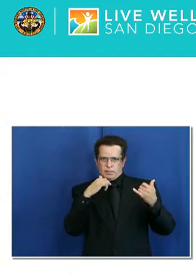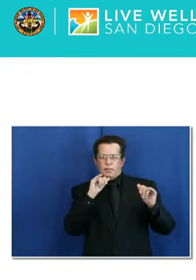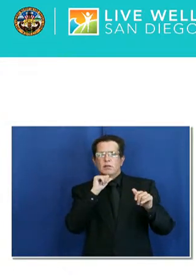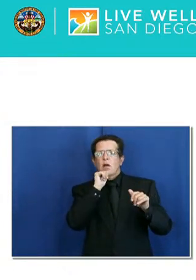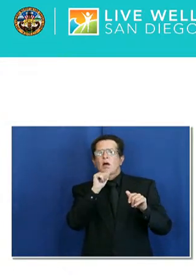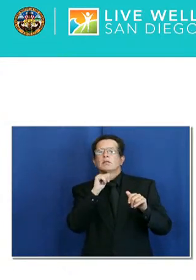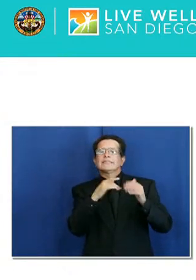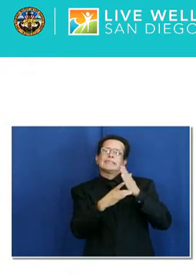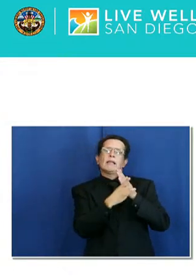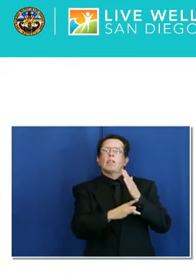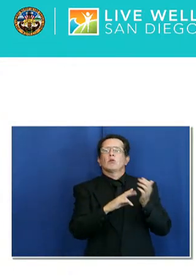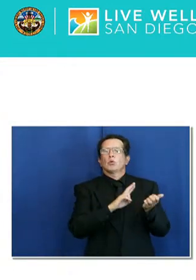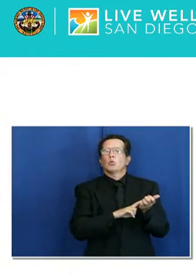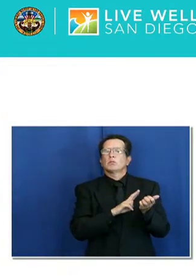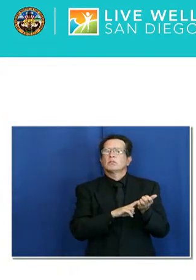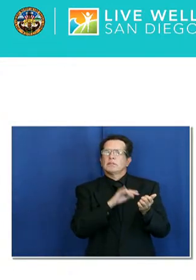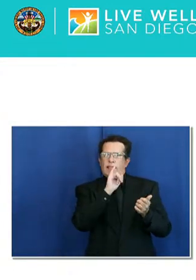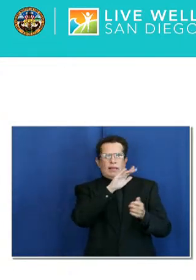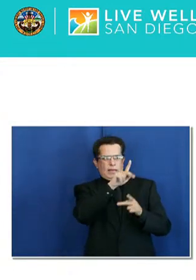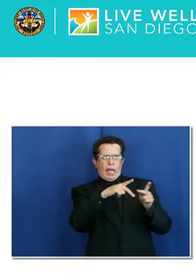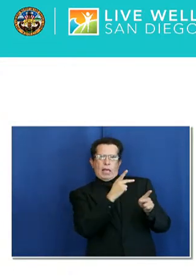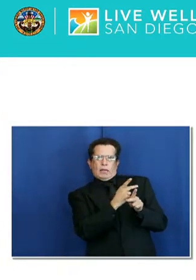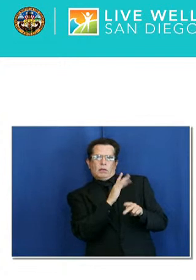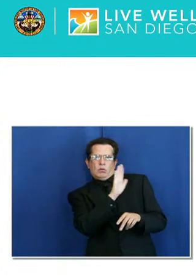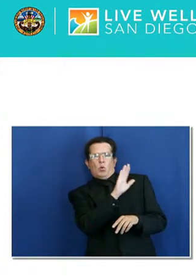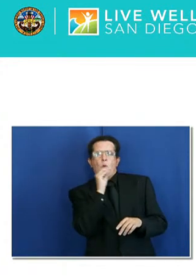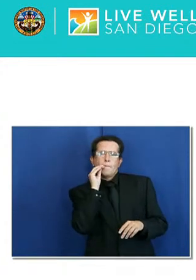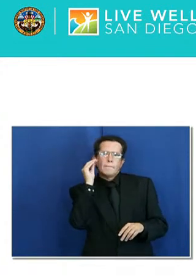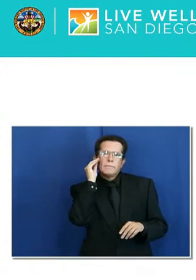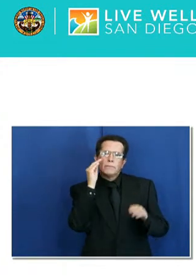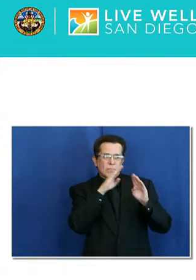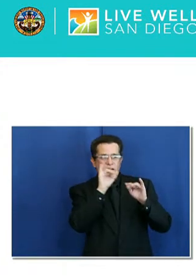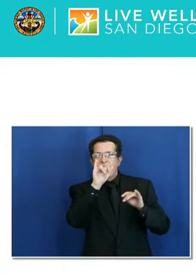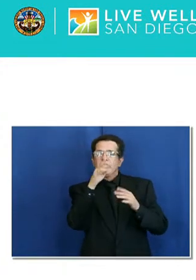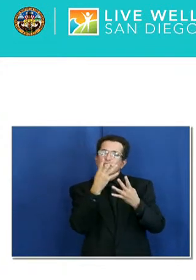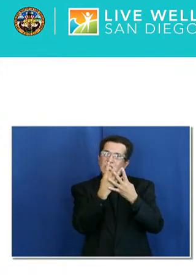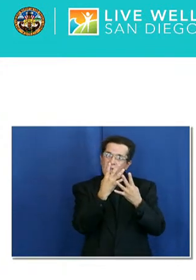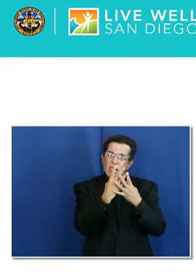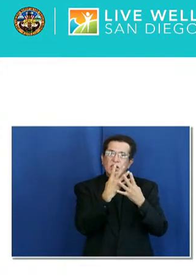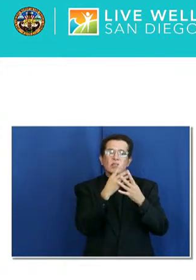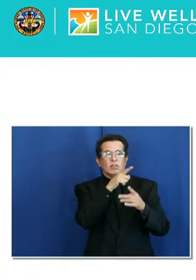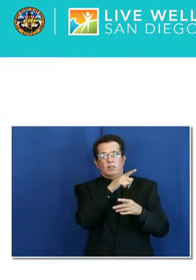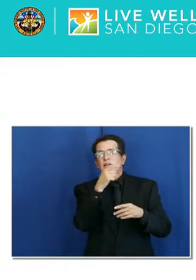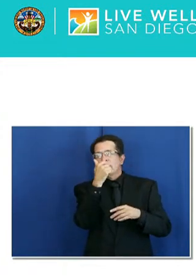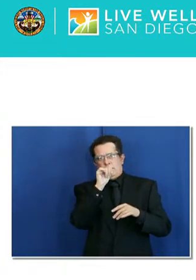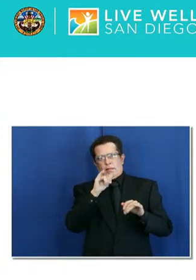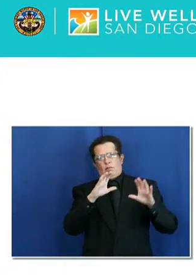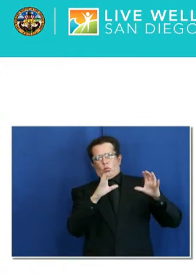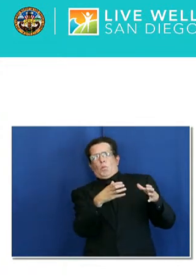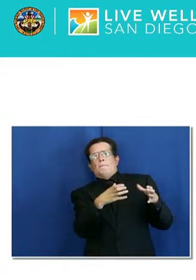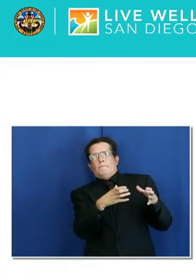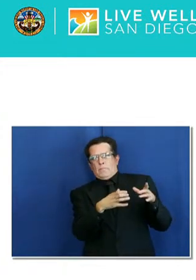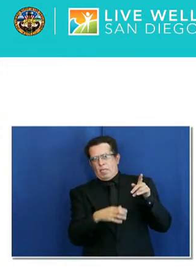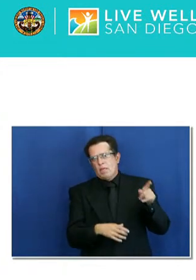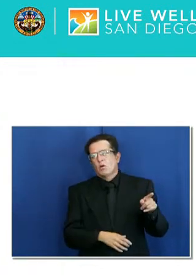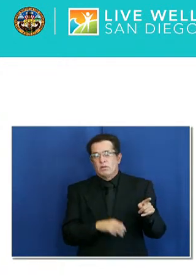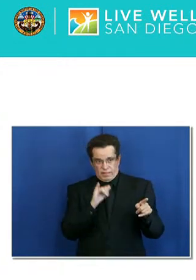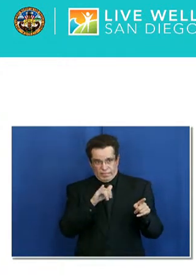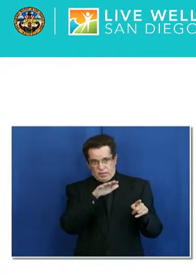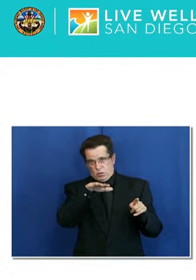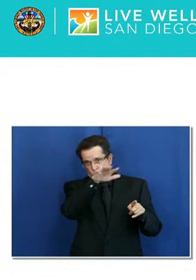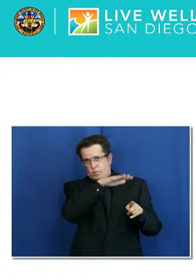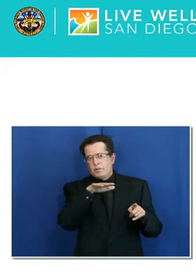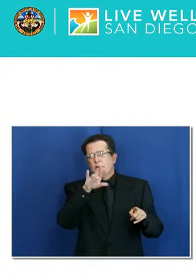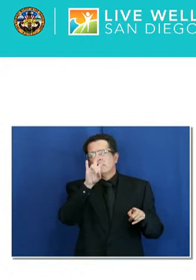in non-skilled nursing facilities or other congregate settings such as jails or detention facilities. In this category, there have